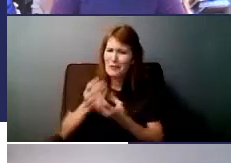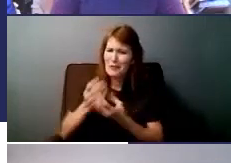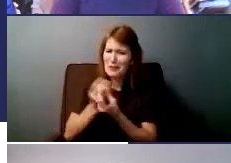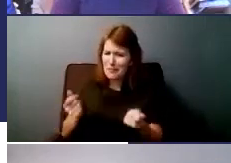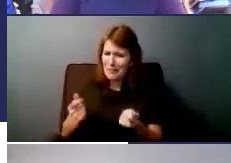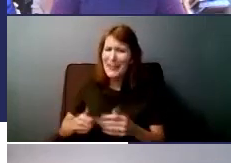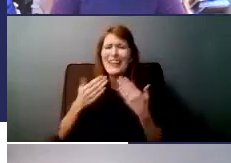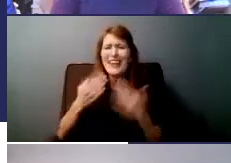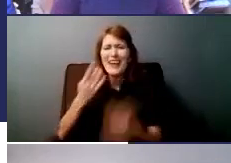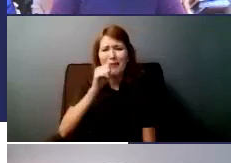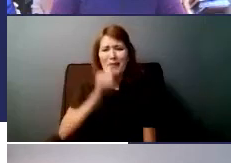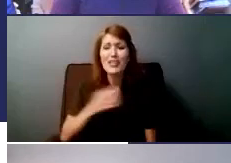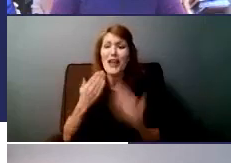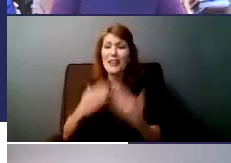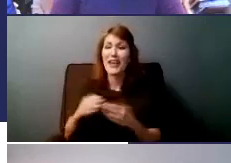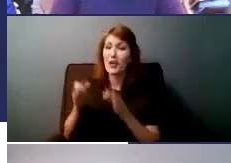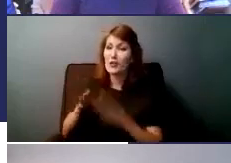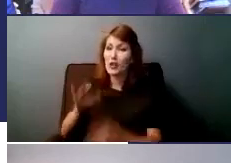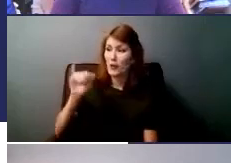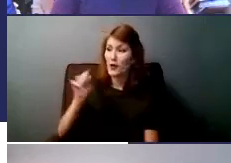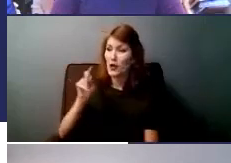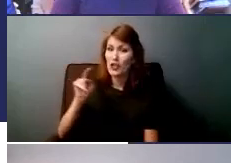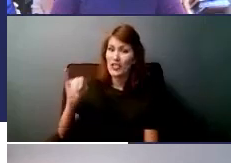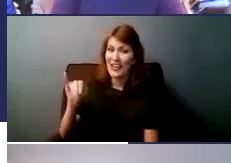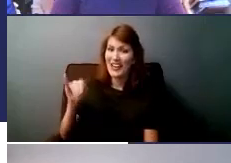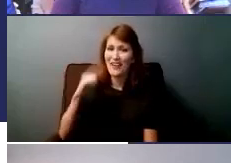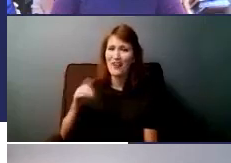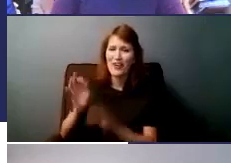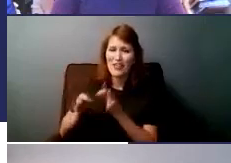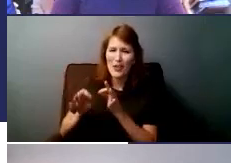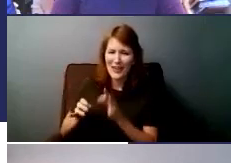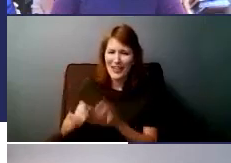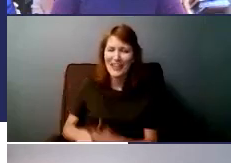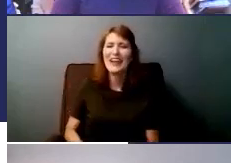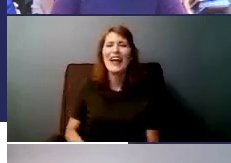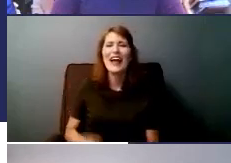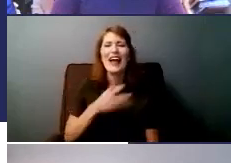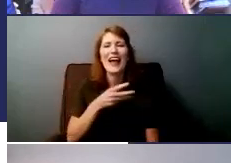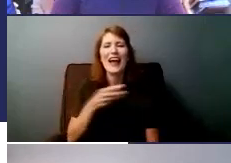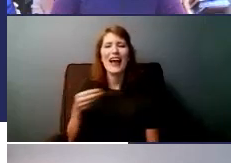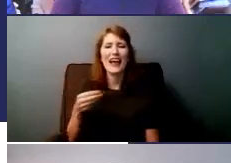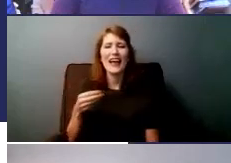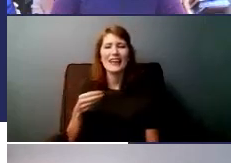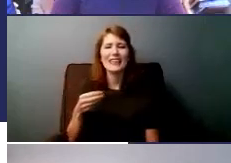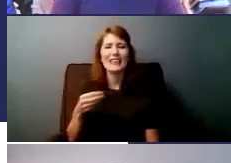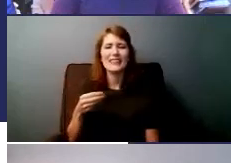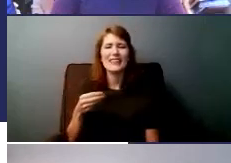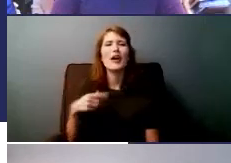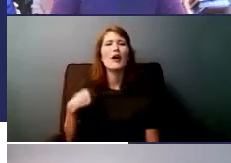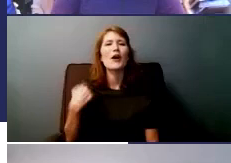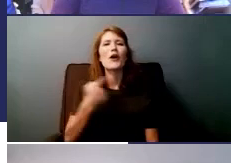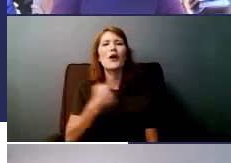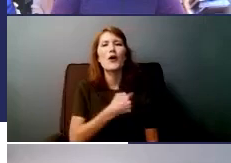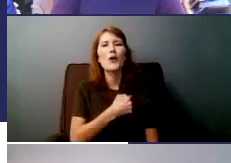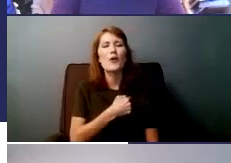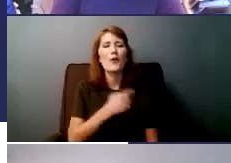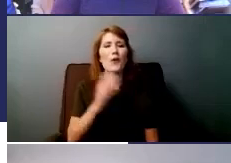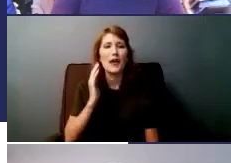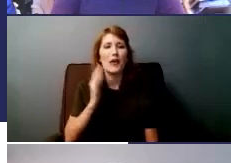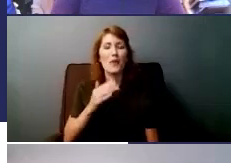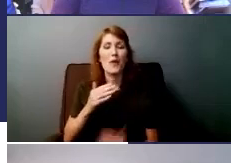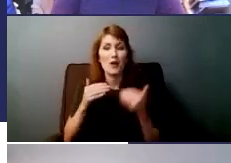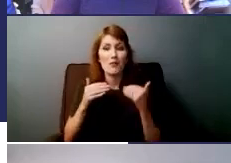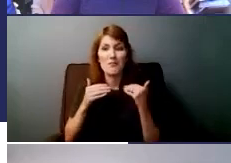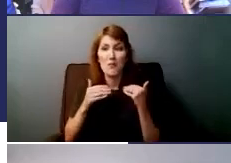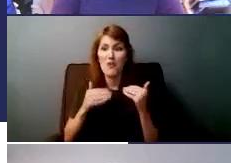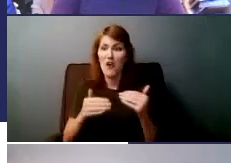Thank you, Jenny, for your interpretation, and we will move along to the next